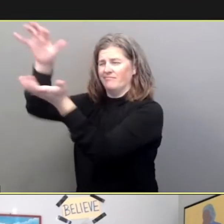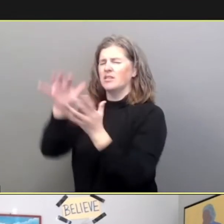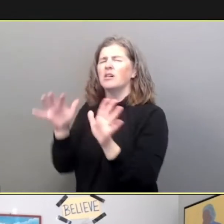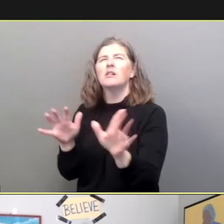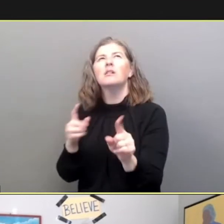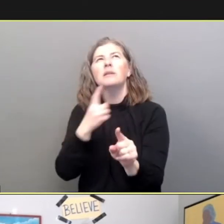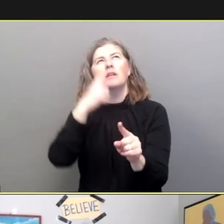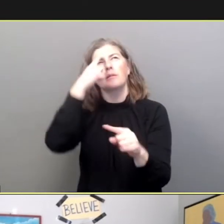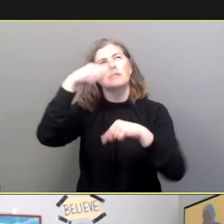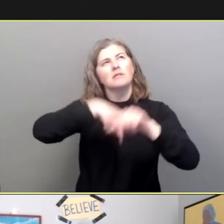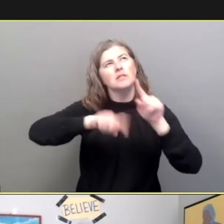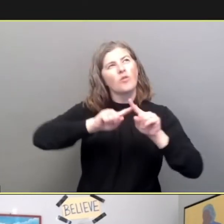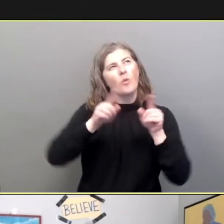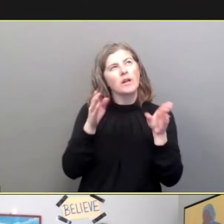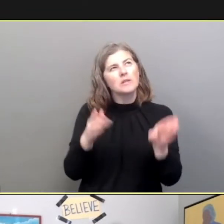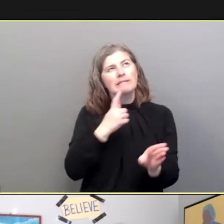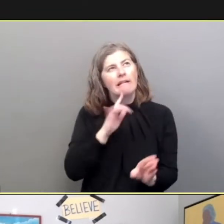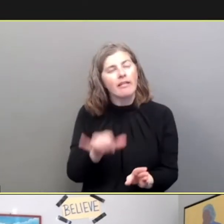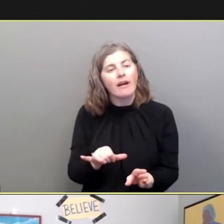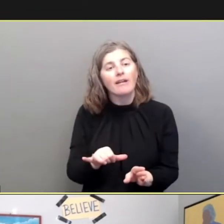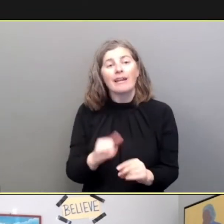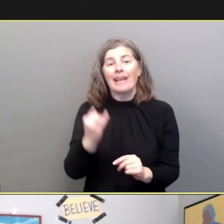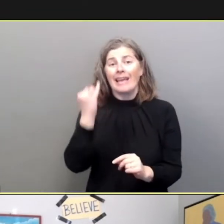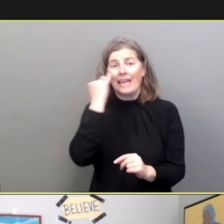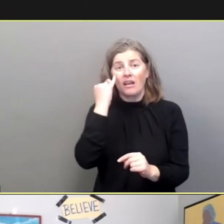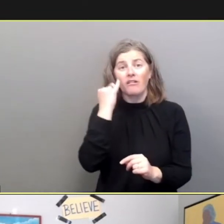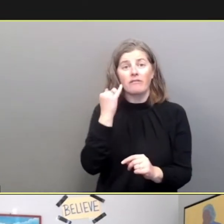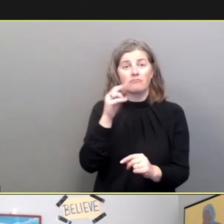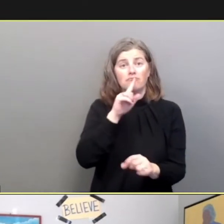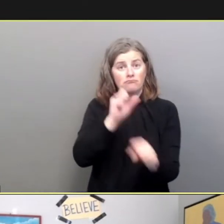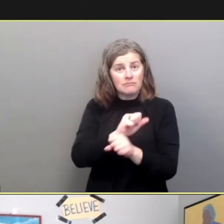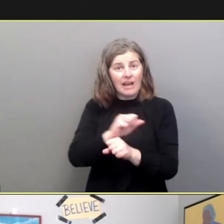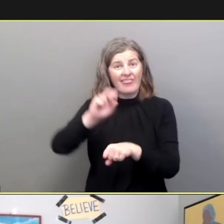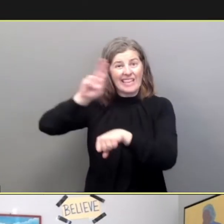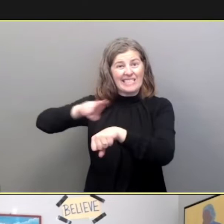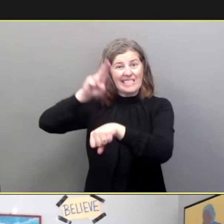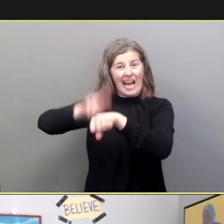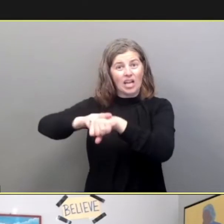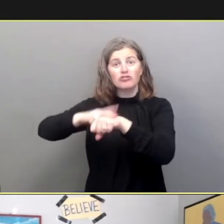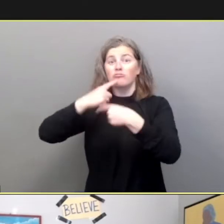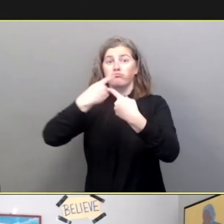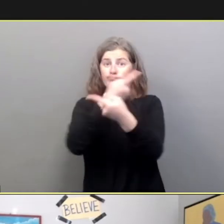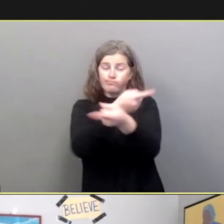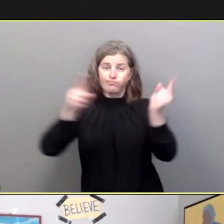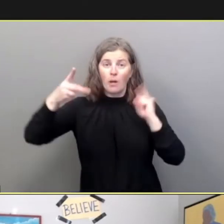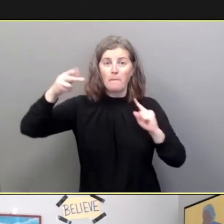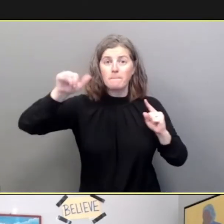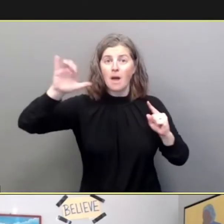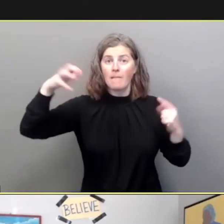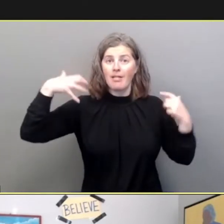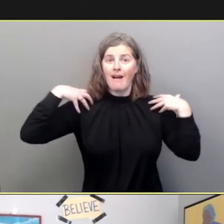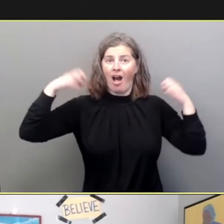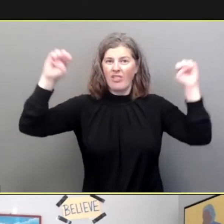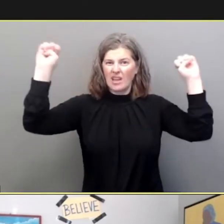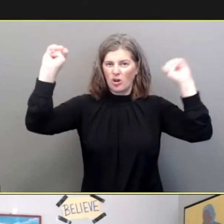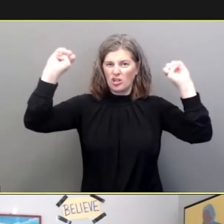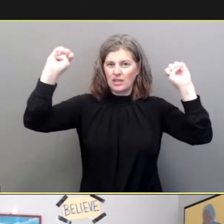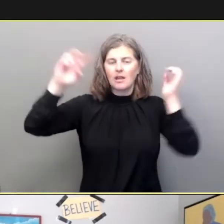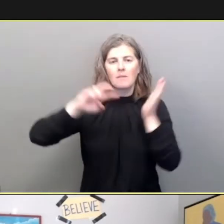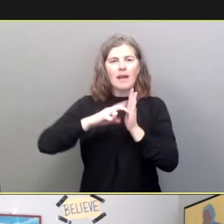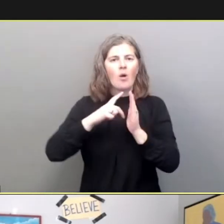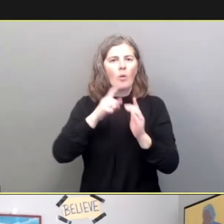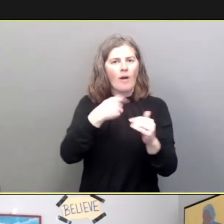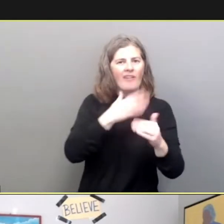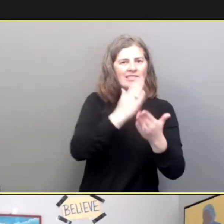it. As long as there's a public health emergency at the national level, there will be some form of public health